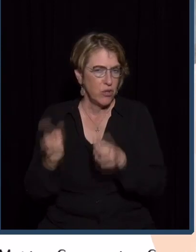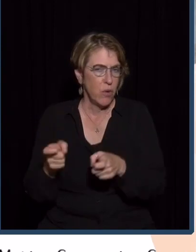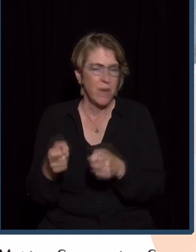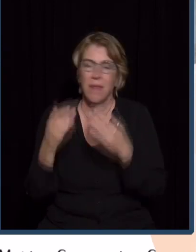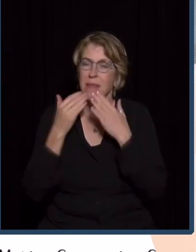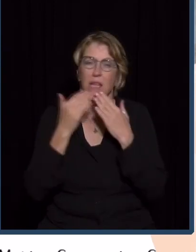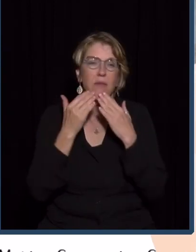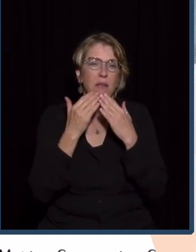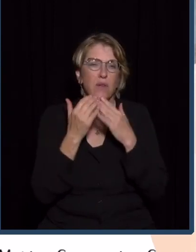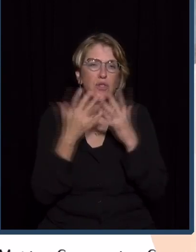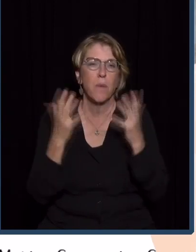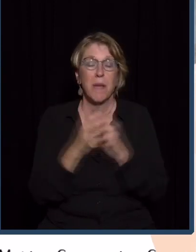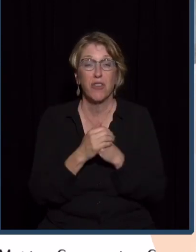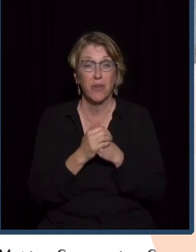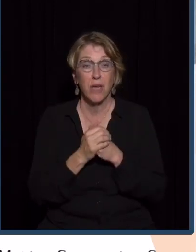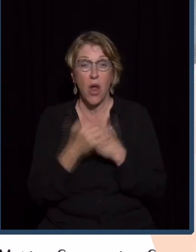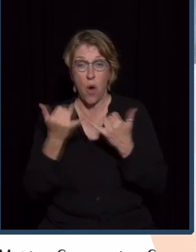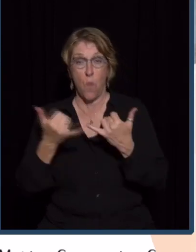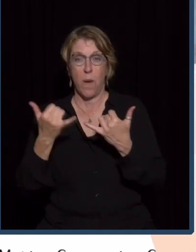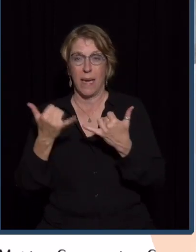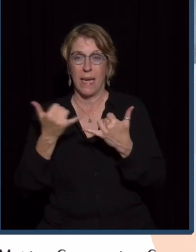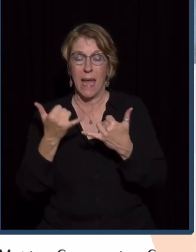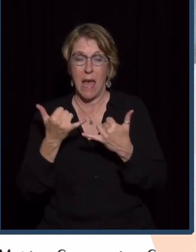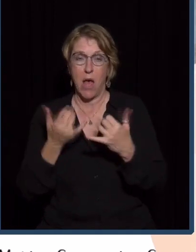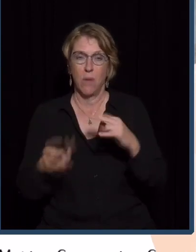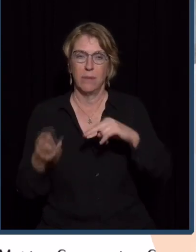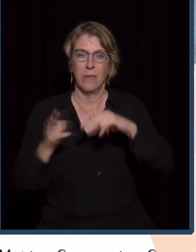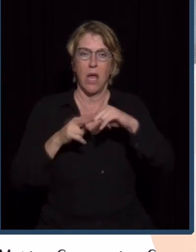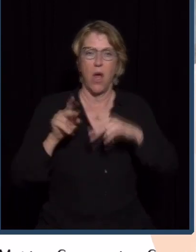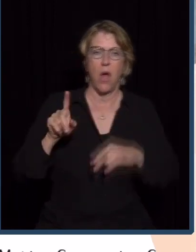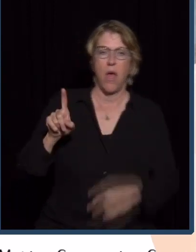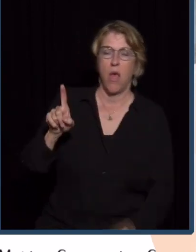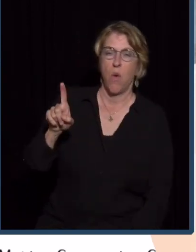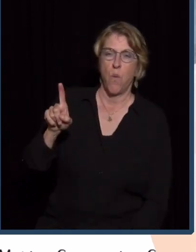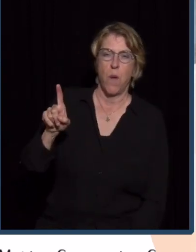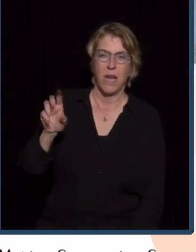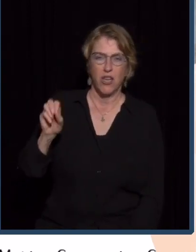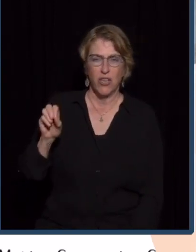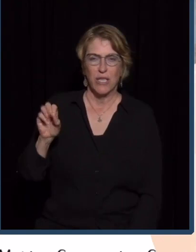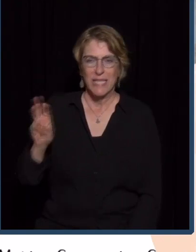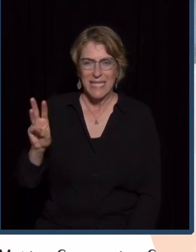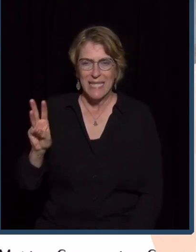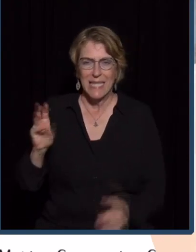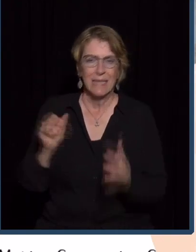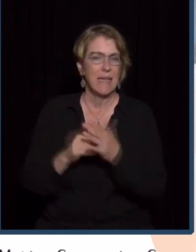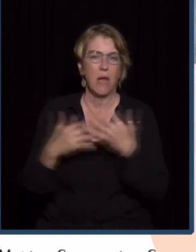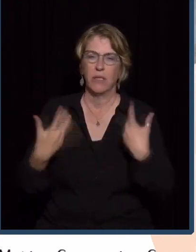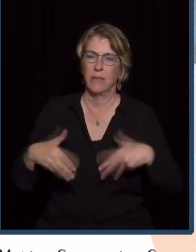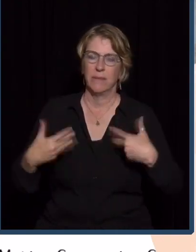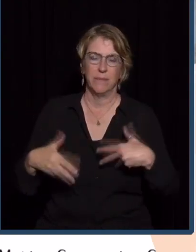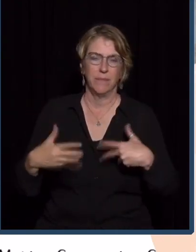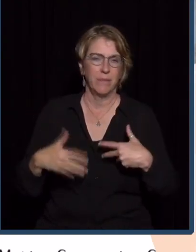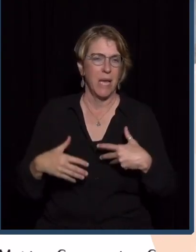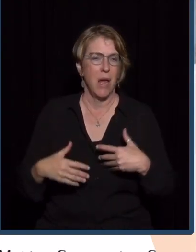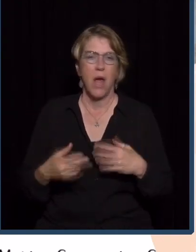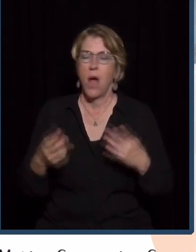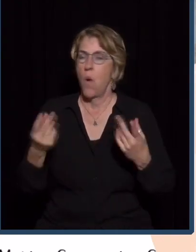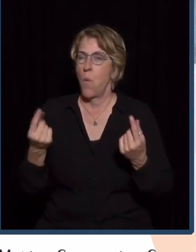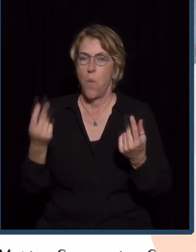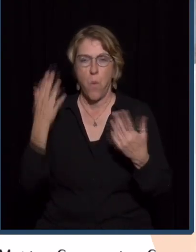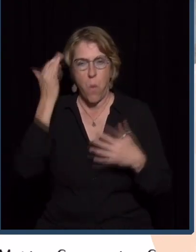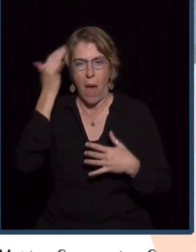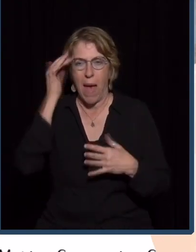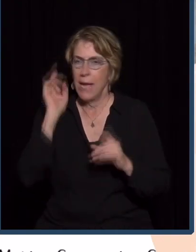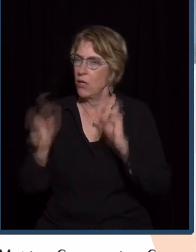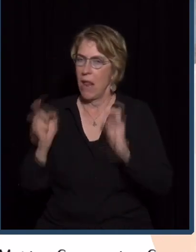guys. We are at currently 105, 106. These numbers are rolling so fast because you're putting these donations in